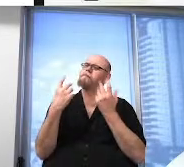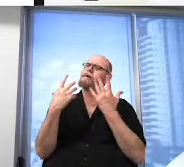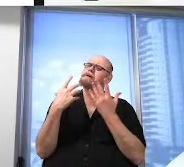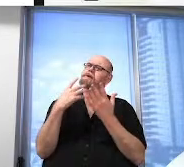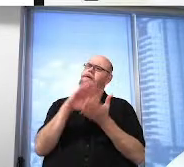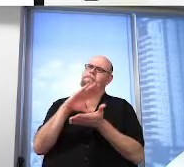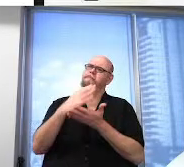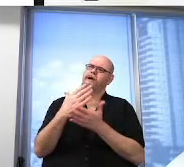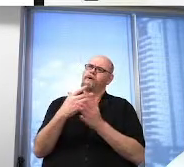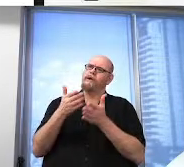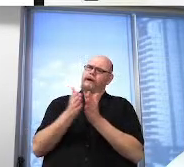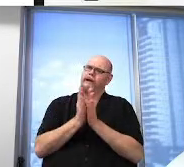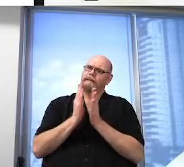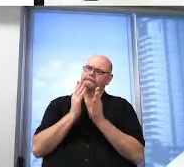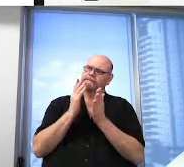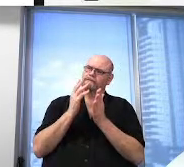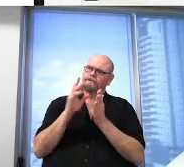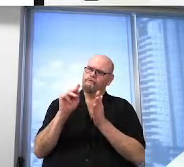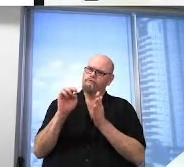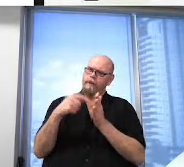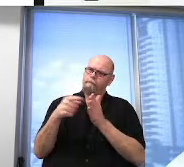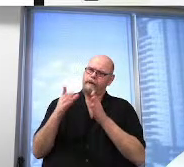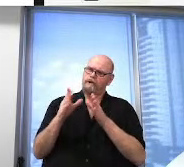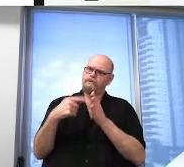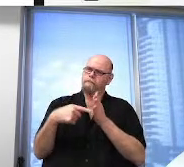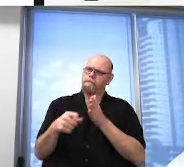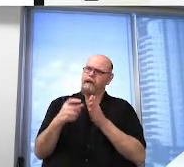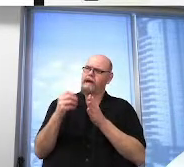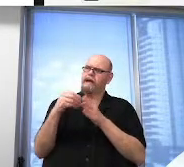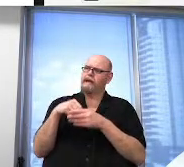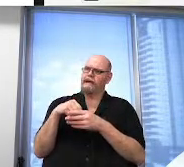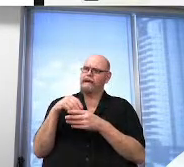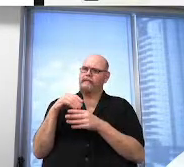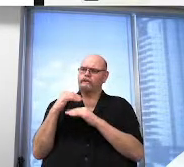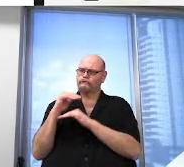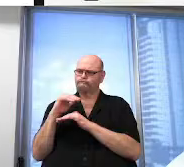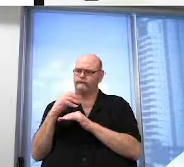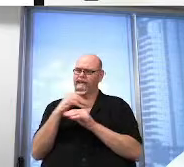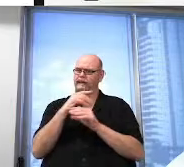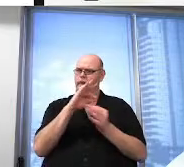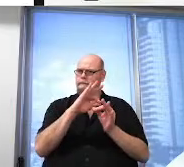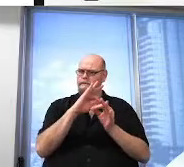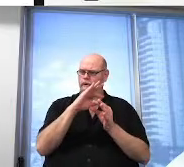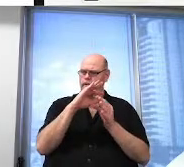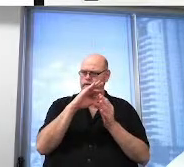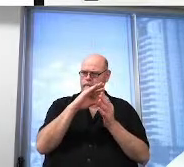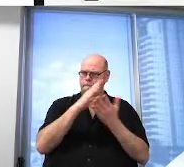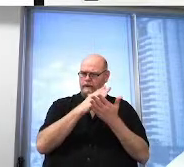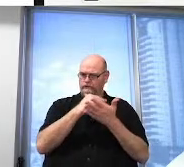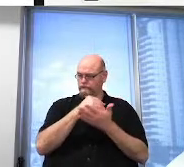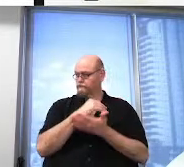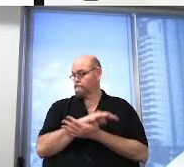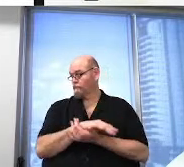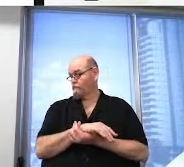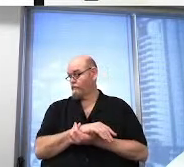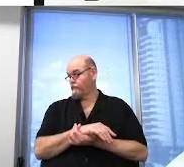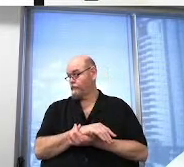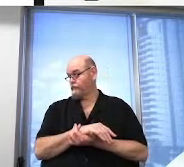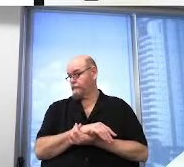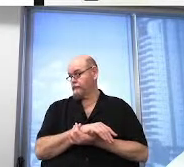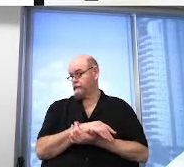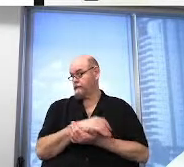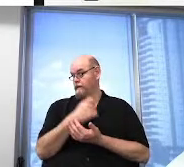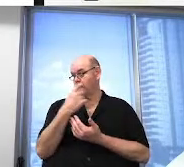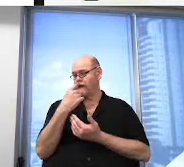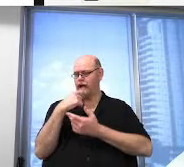the ratepayers to pay for pole replacement in the constrained budget and the optimal budget? I'll appreciate we